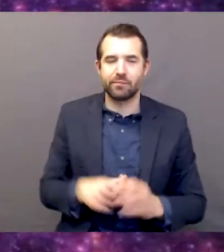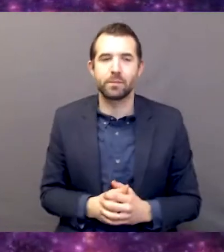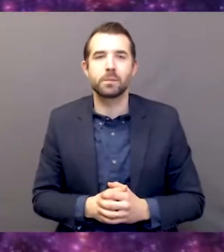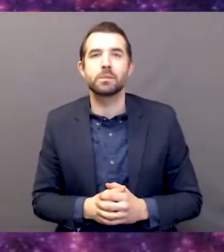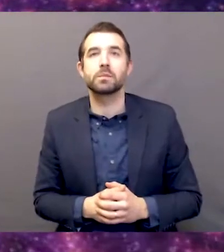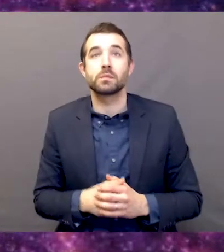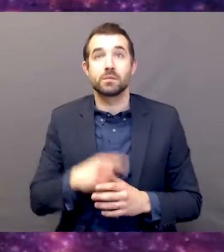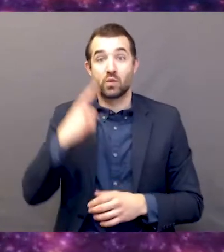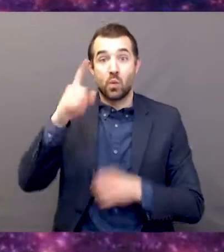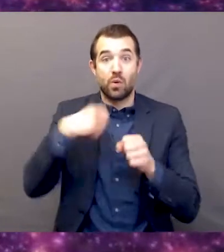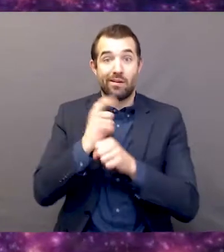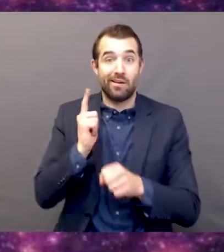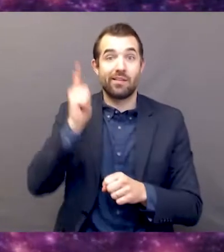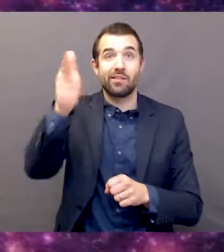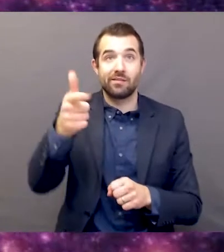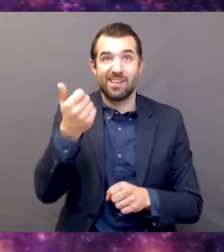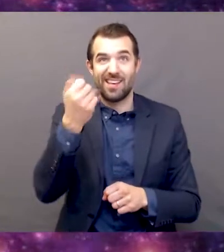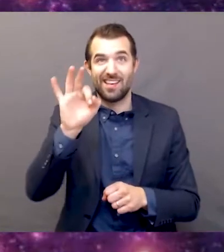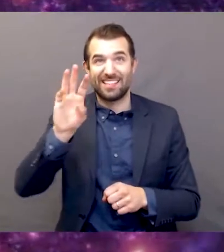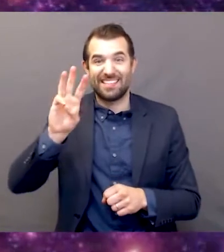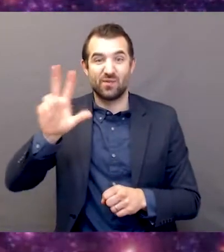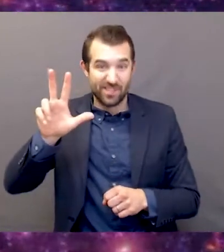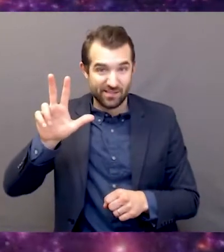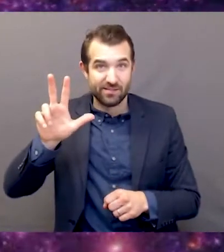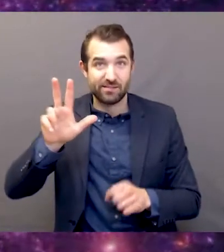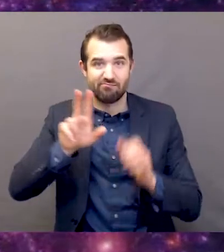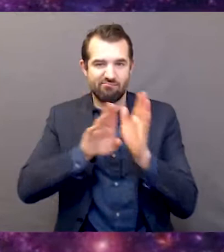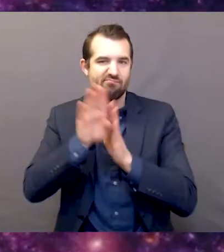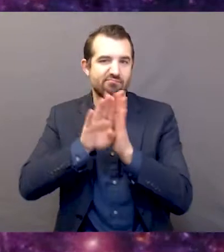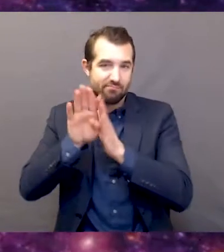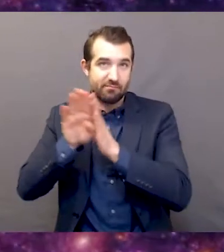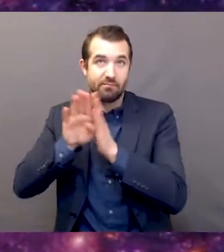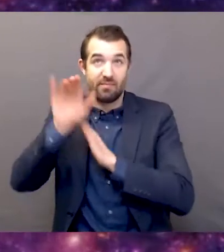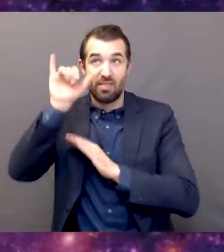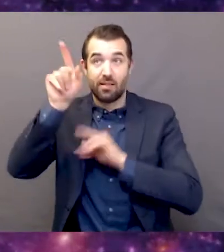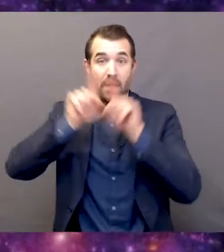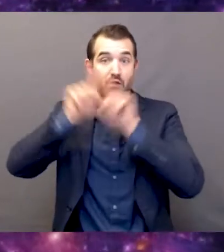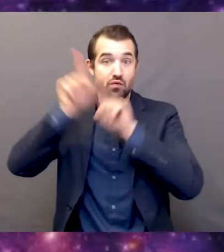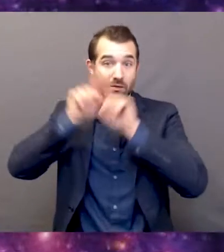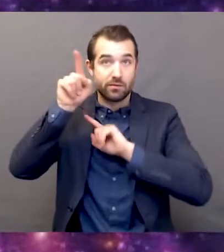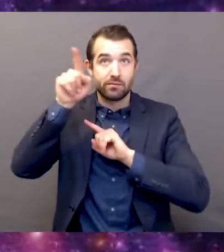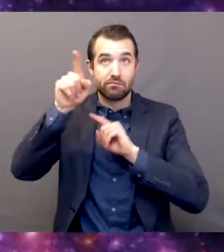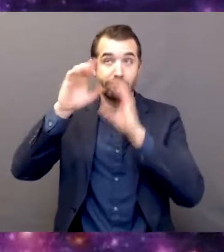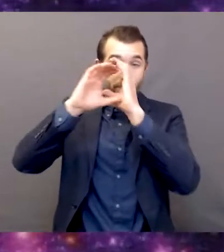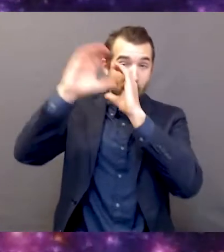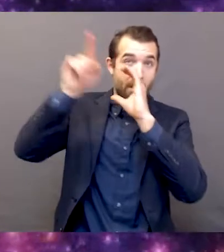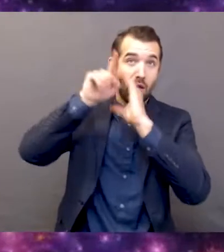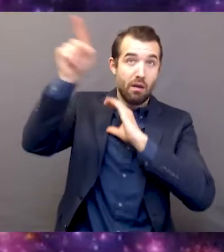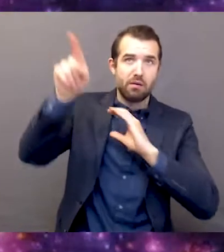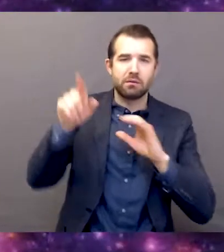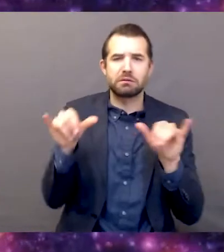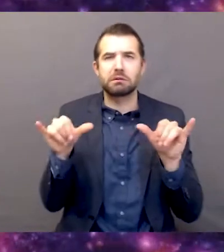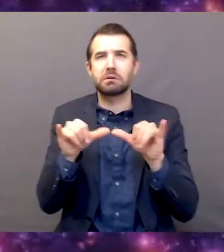was developed a year later in 1963. This solar telescope has about the same diameter